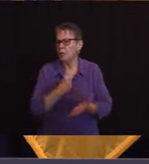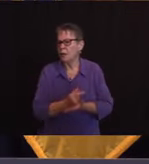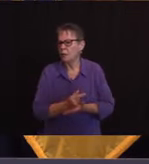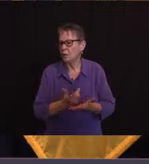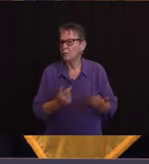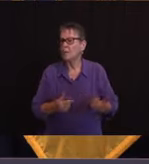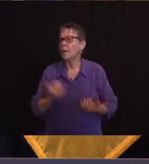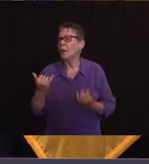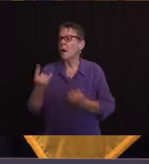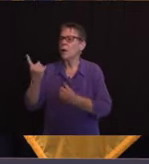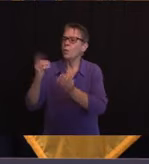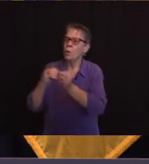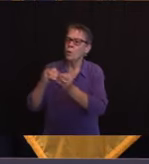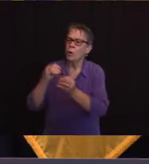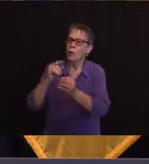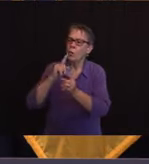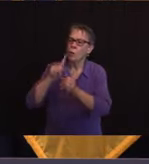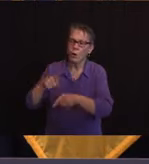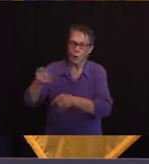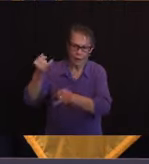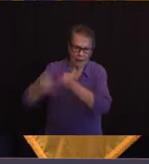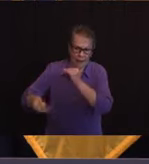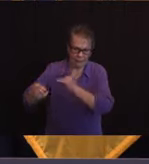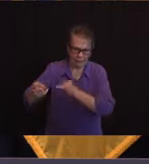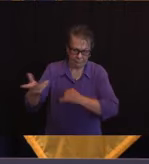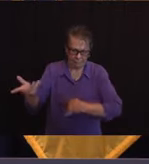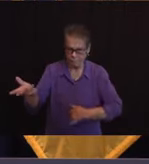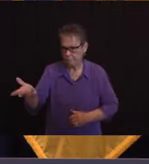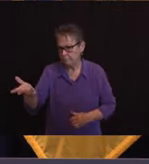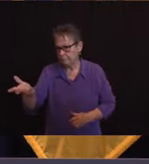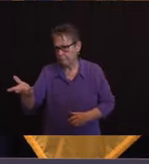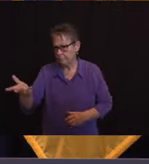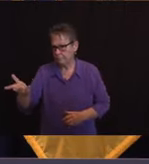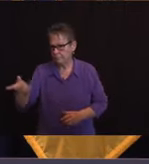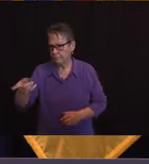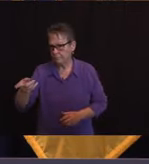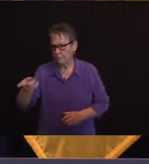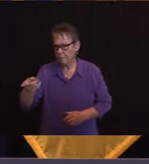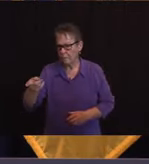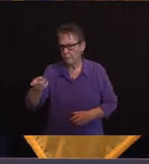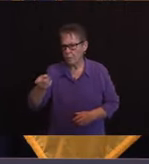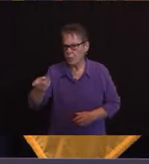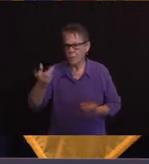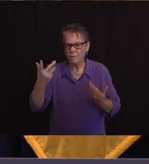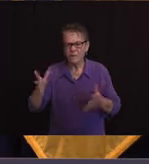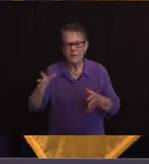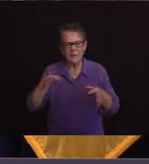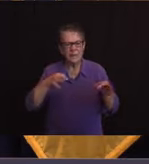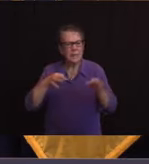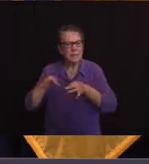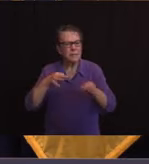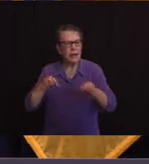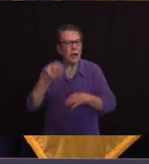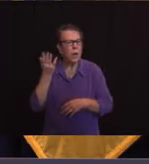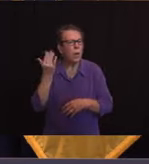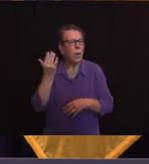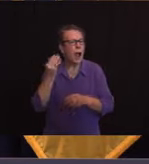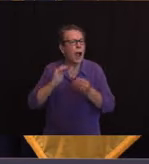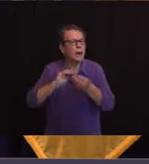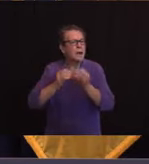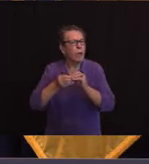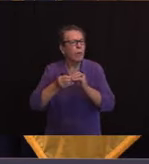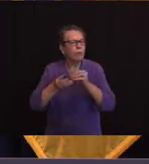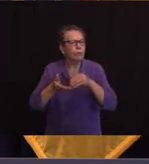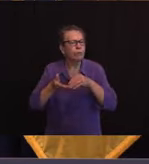reasons why we're seeing this significant increase in positive cases. But at the same time, you've